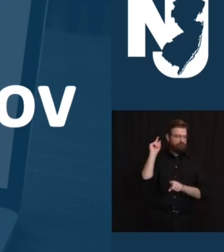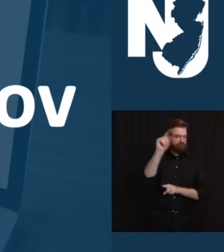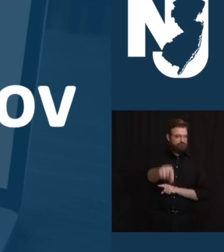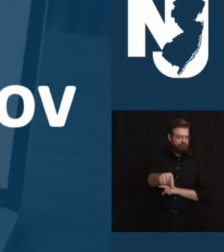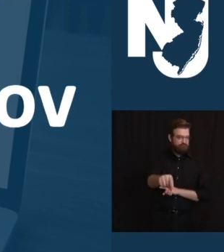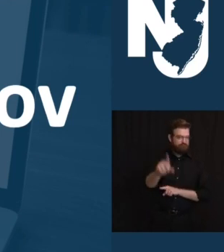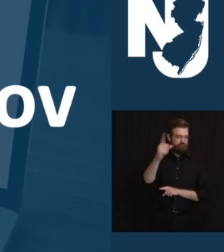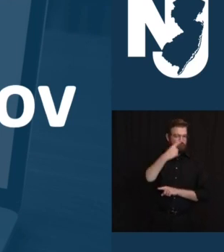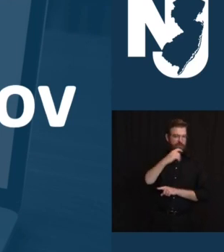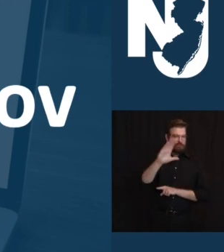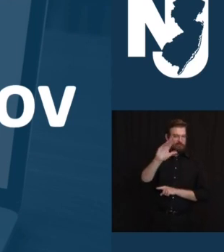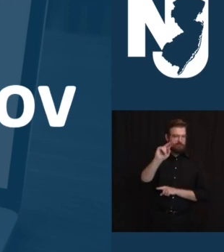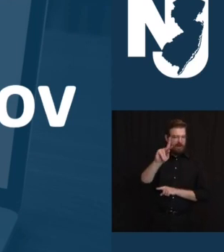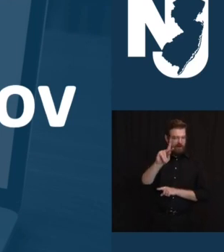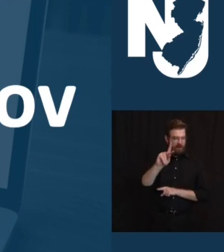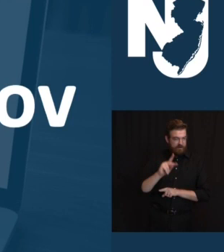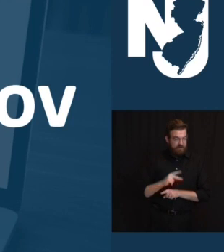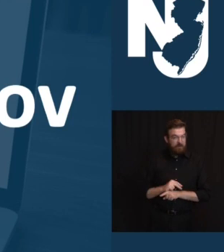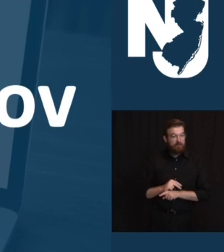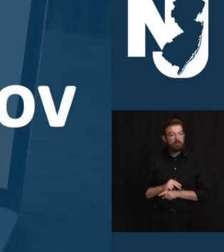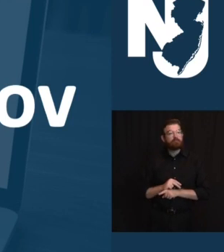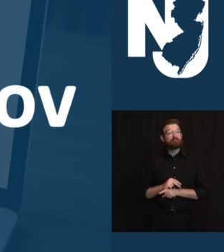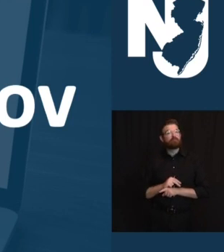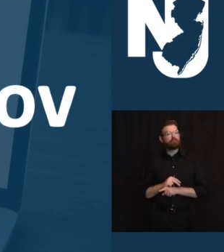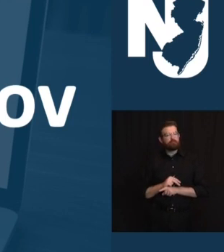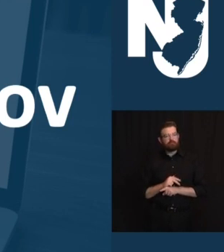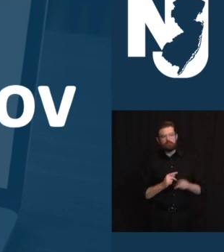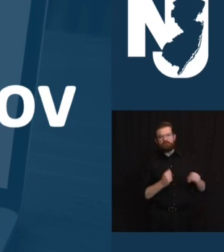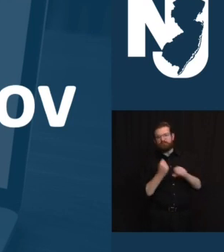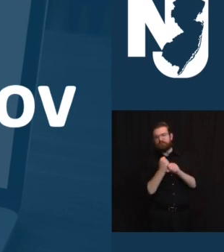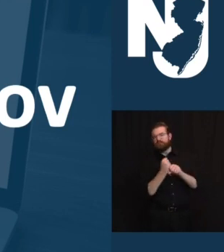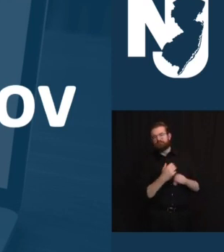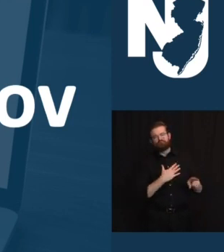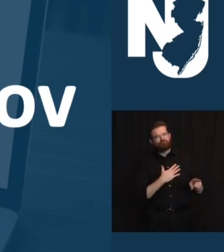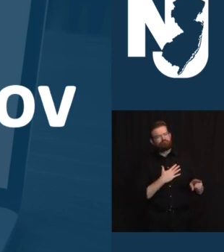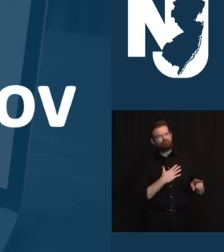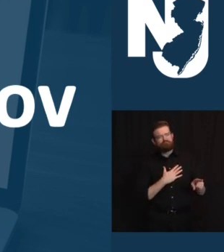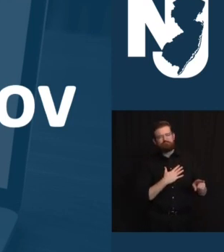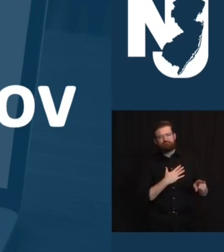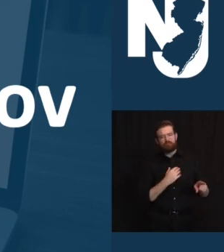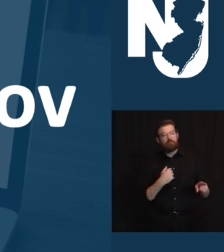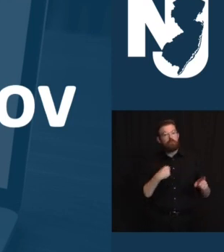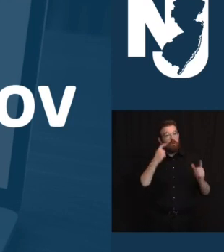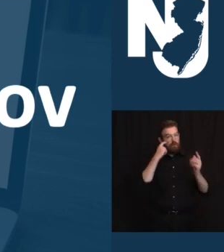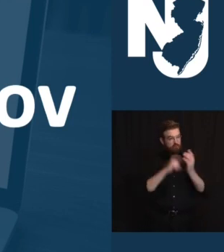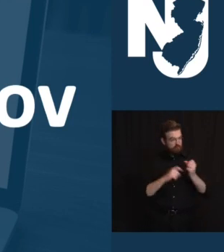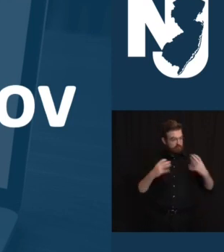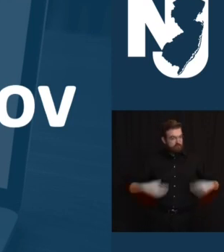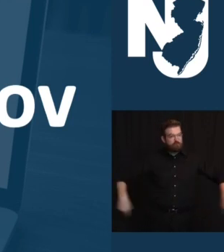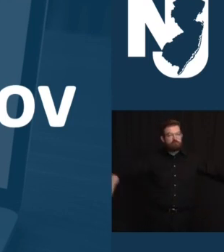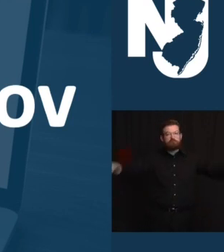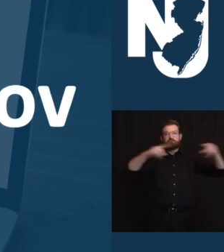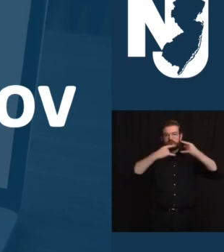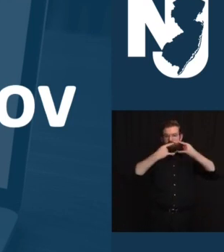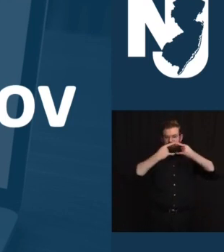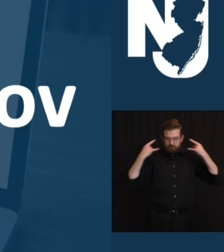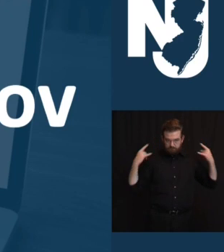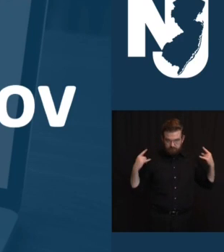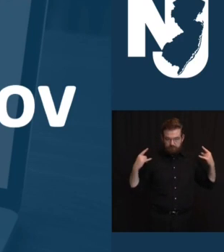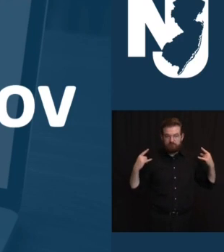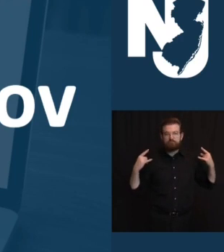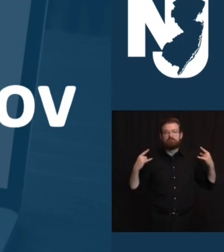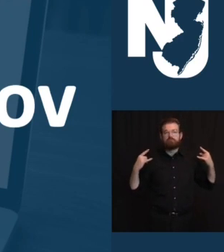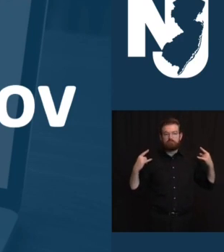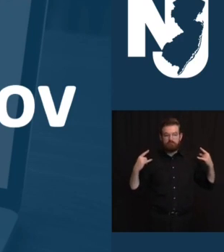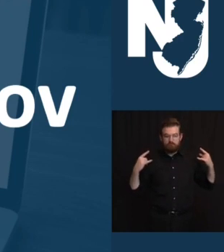in. A significant amount of face coverings, Pat and Judy, which was good. Not as much social distancing as we would have liked, but a fair amount of face